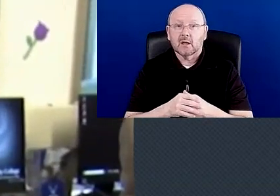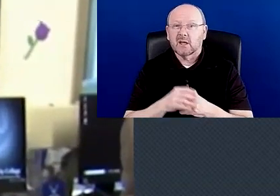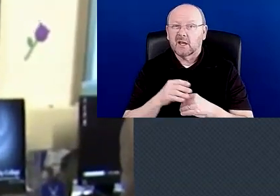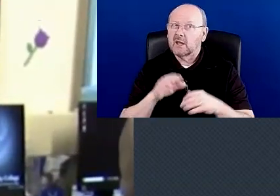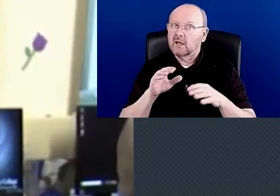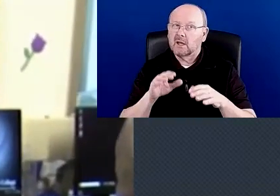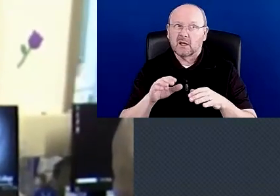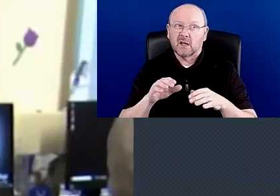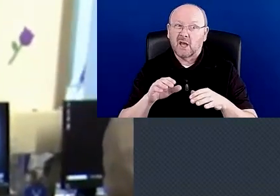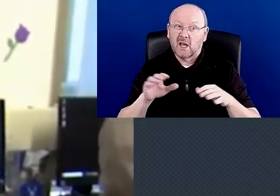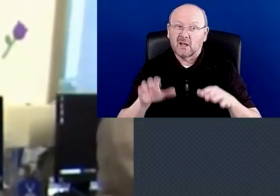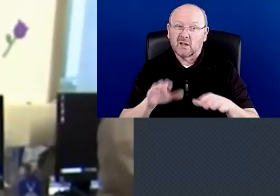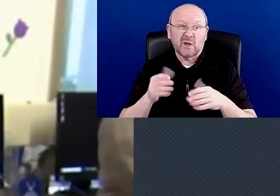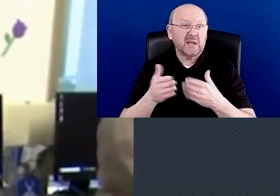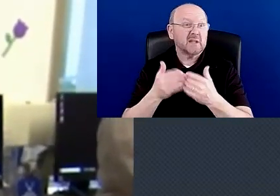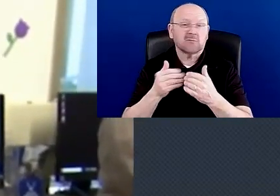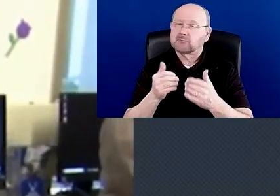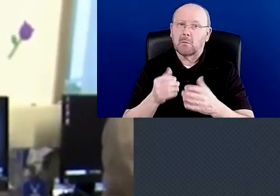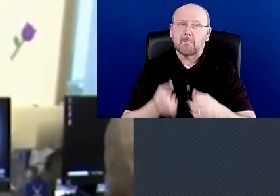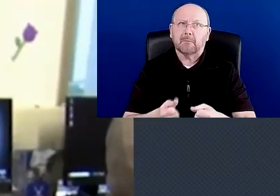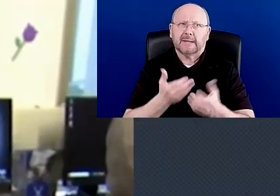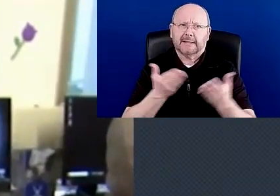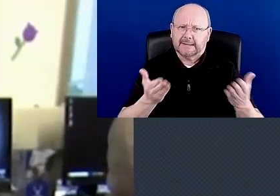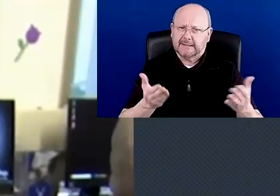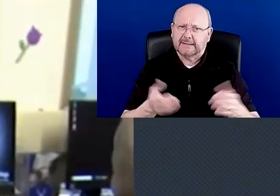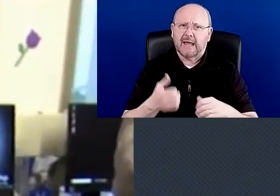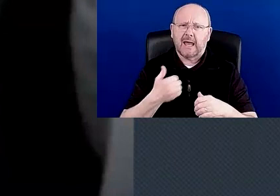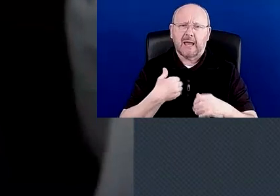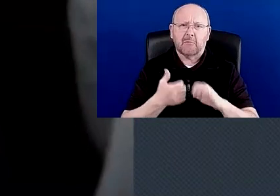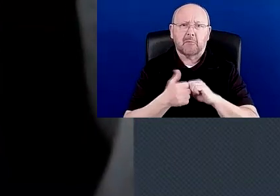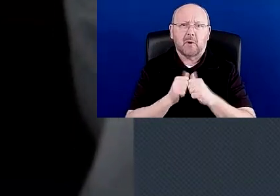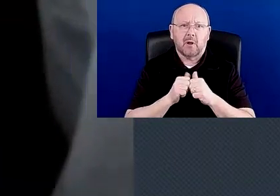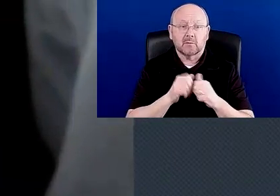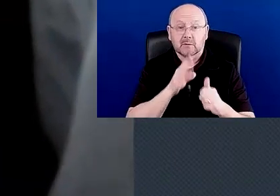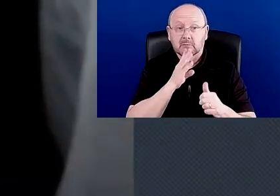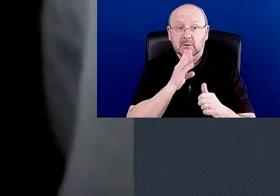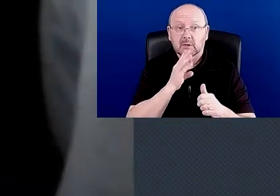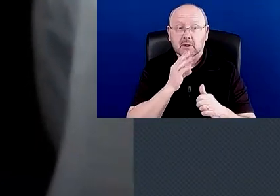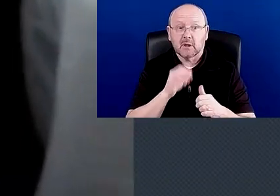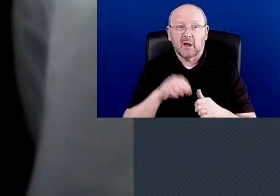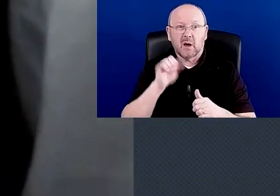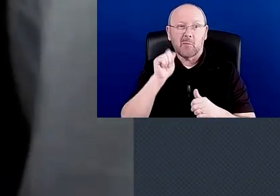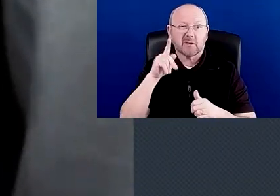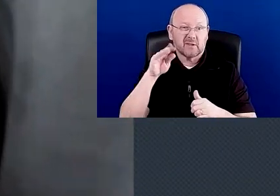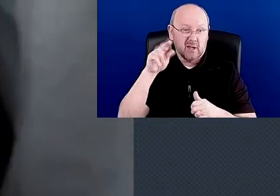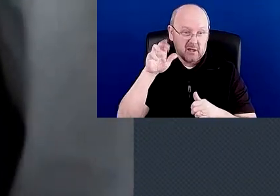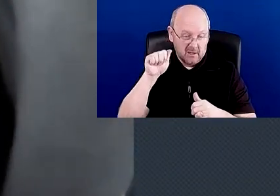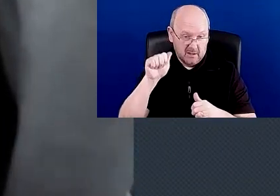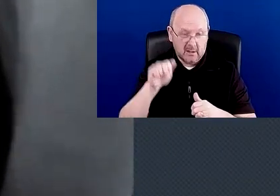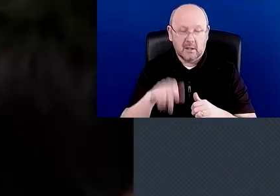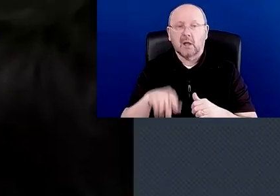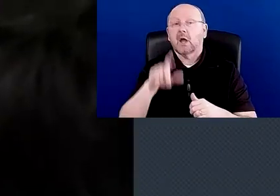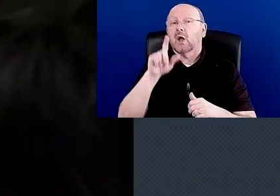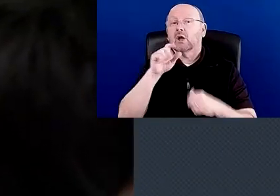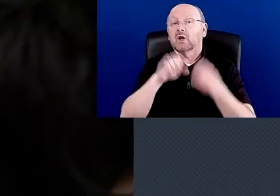high school due to ADHD and speech apraxia, so he dropped out. In 2021, he decided to go back and get his